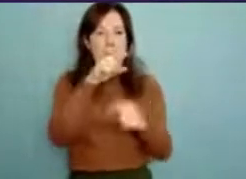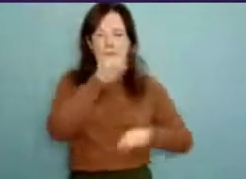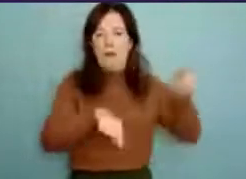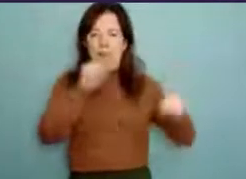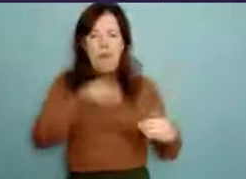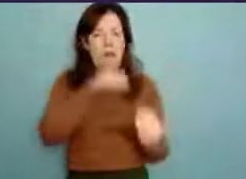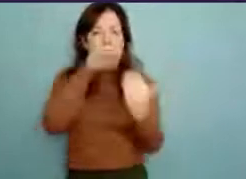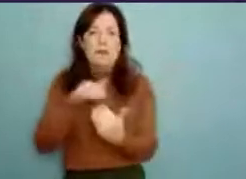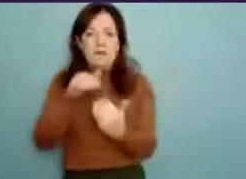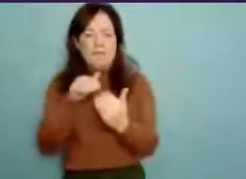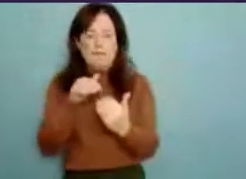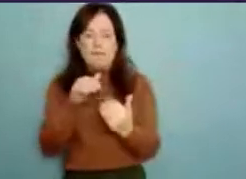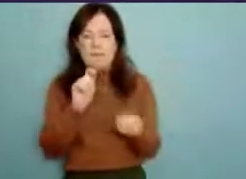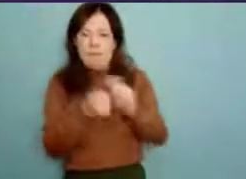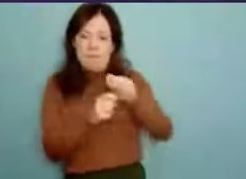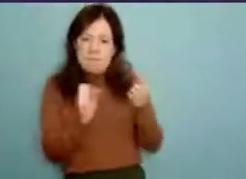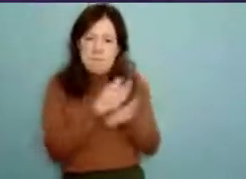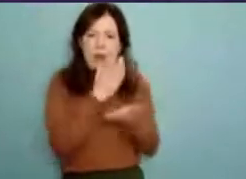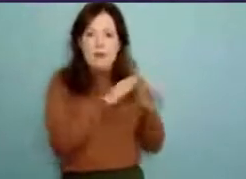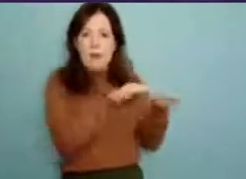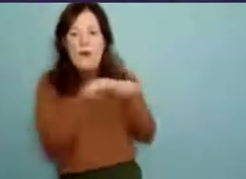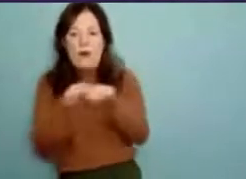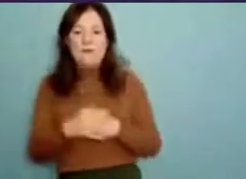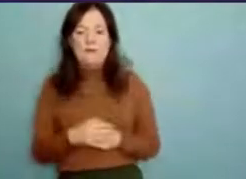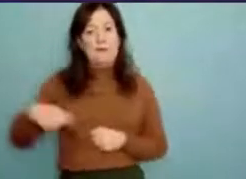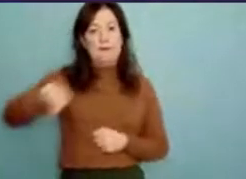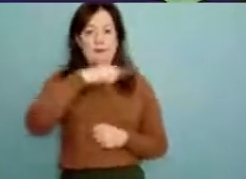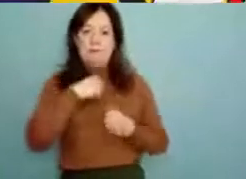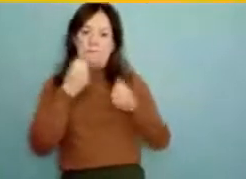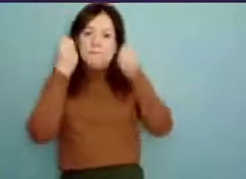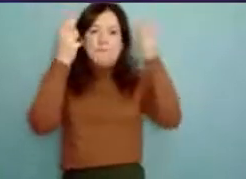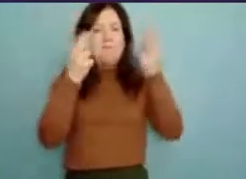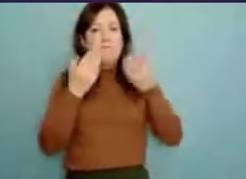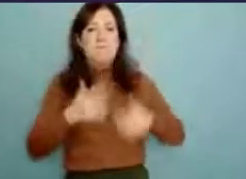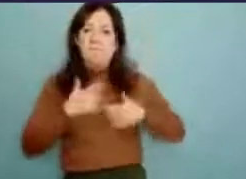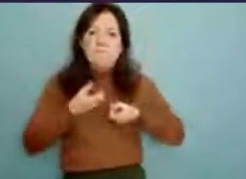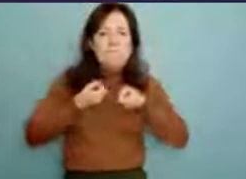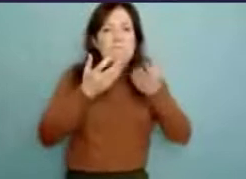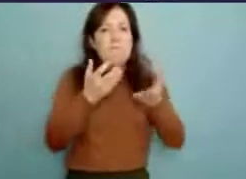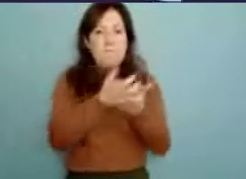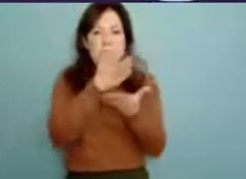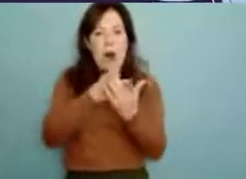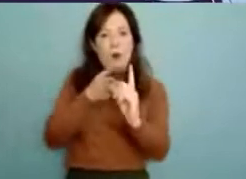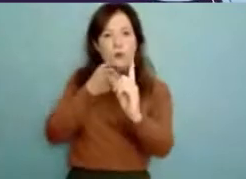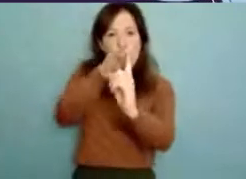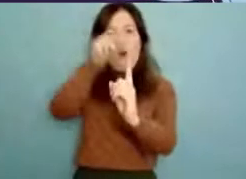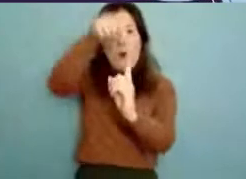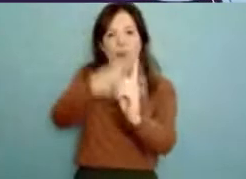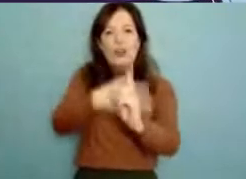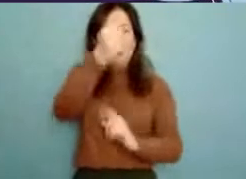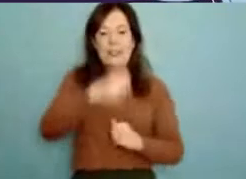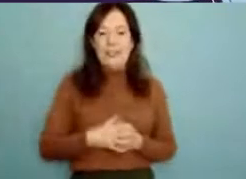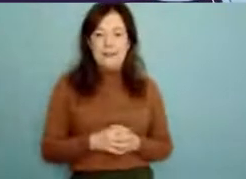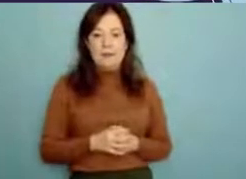Speak up, challenge, lead, and support each other to deliver our vision. Now, we want to make this